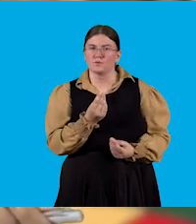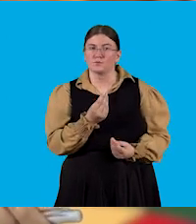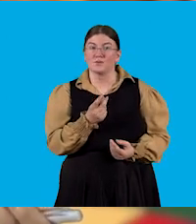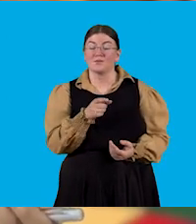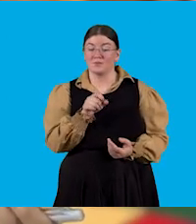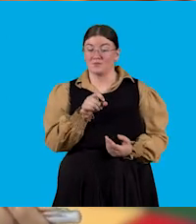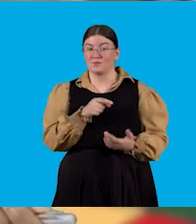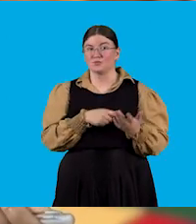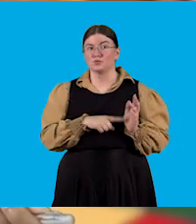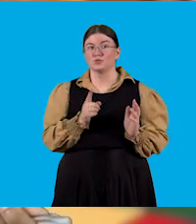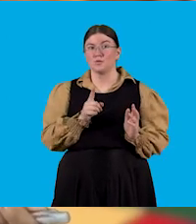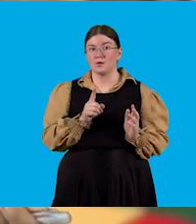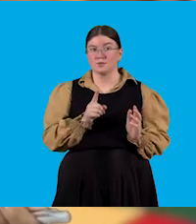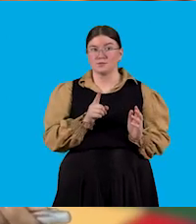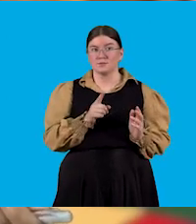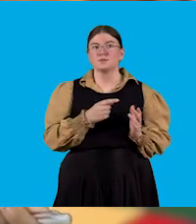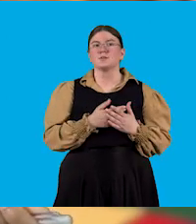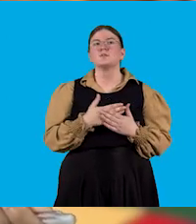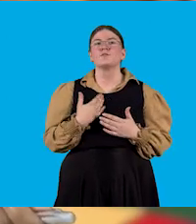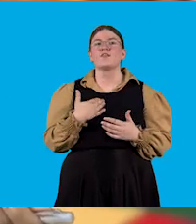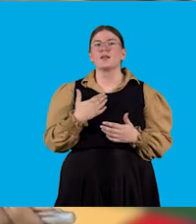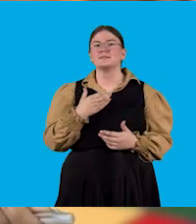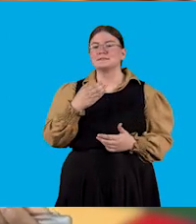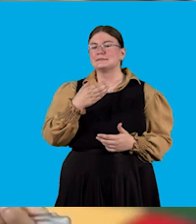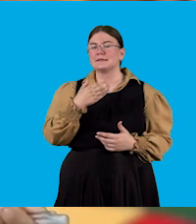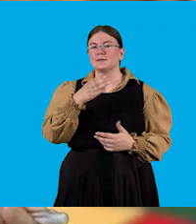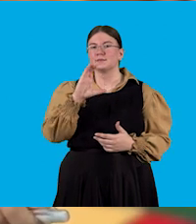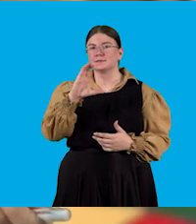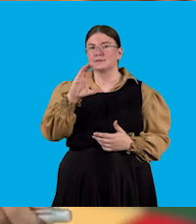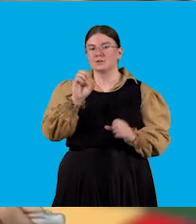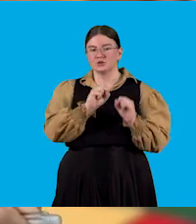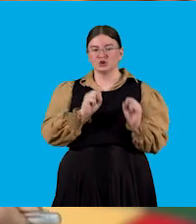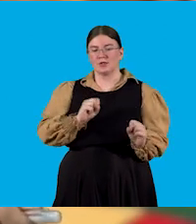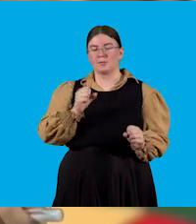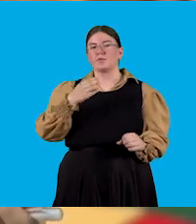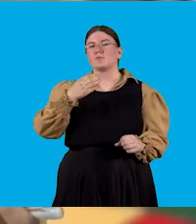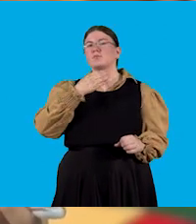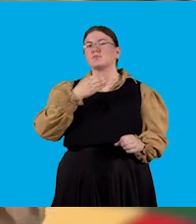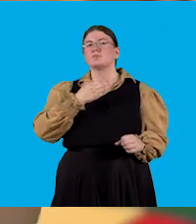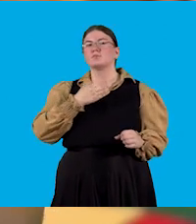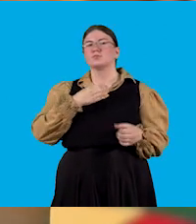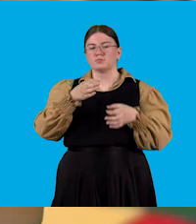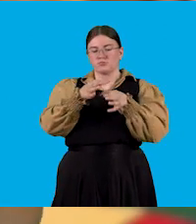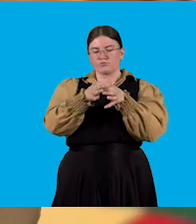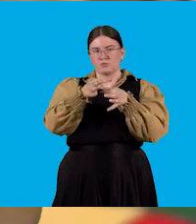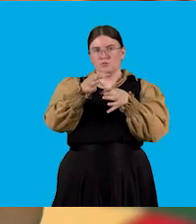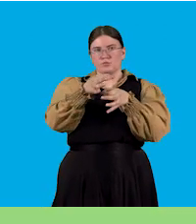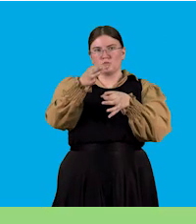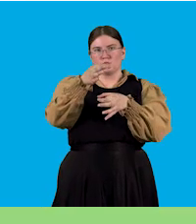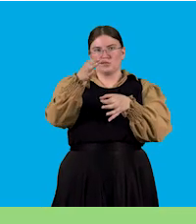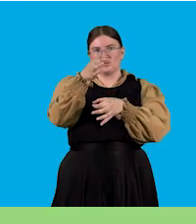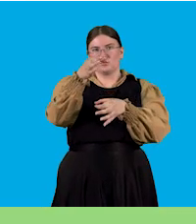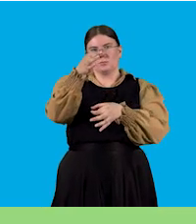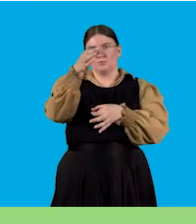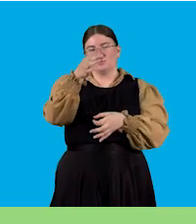you an indication that it has C-shaped cartilage rings in between. And this